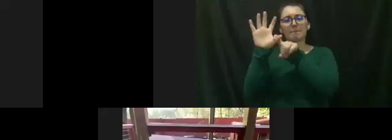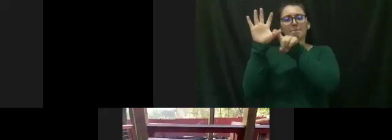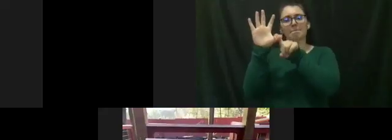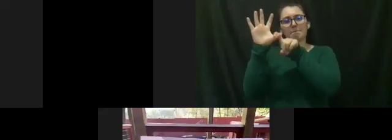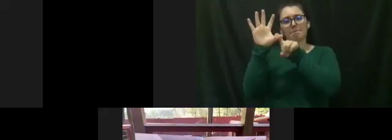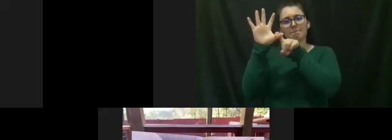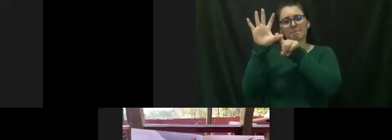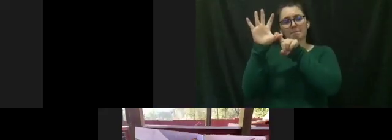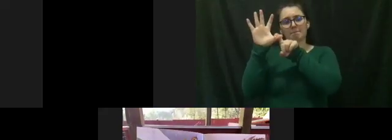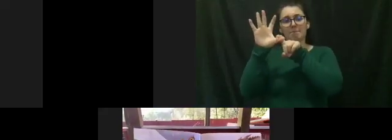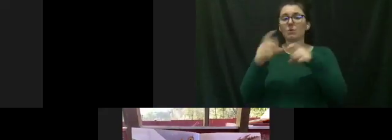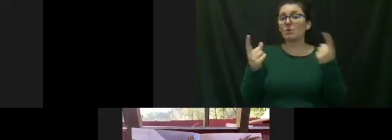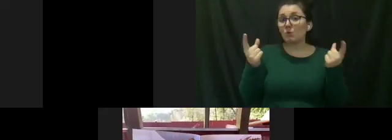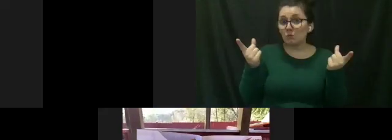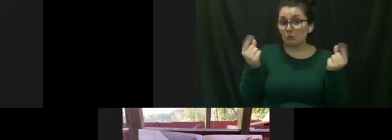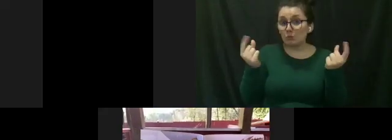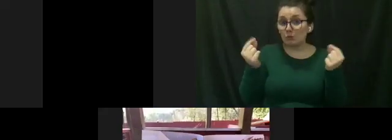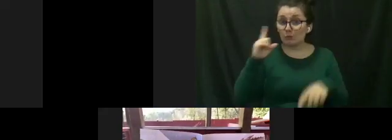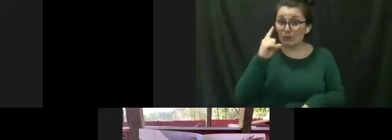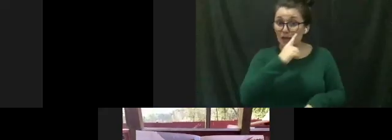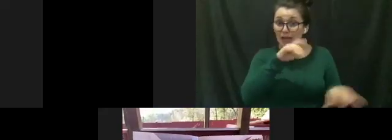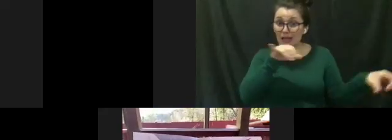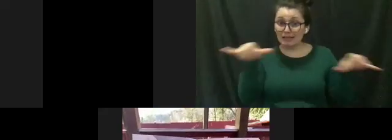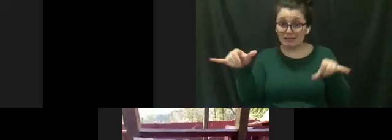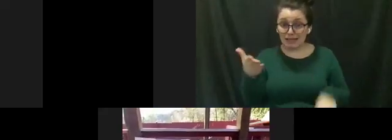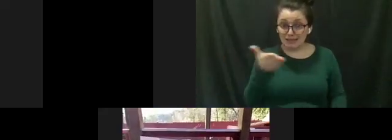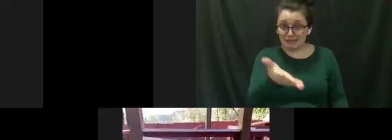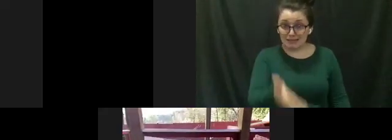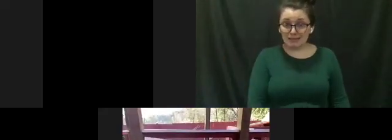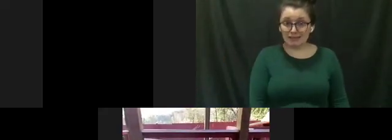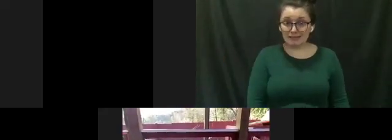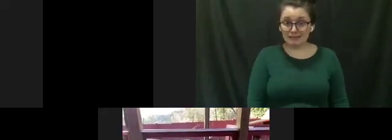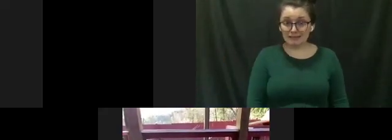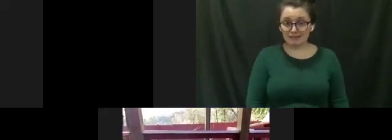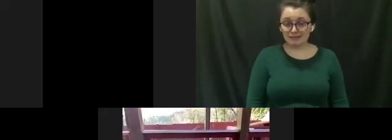What do you do with eyes like these?